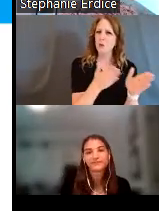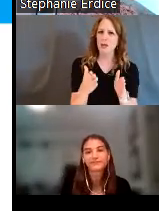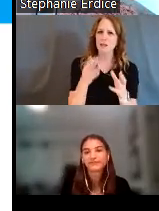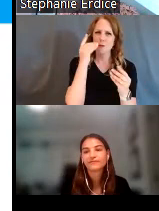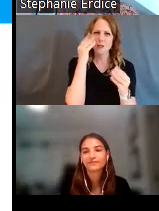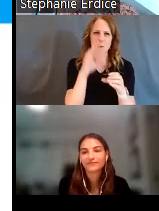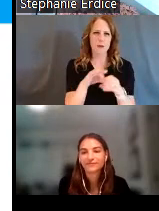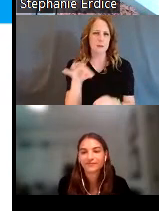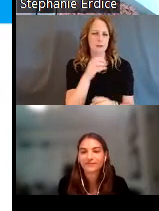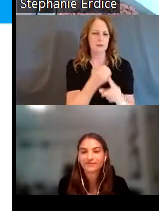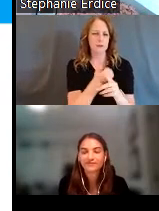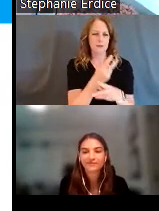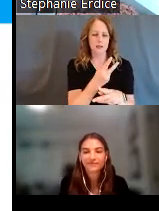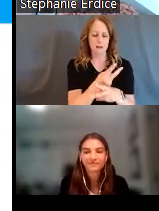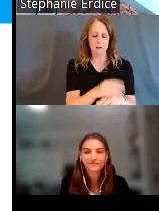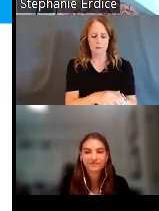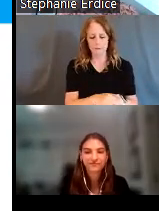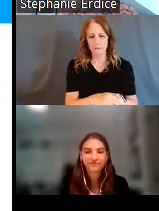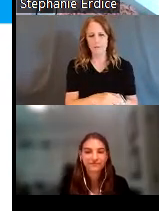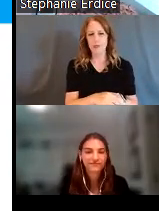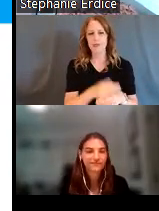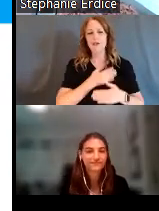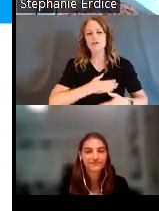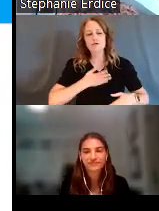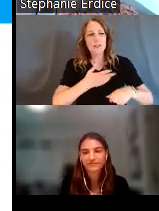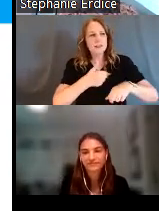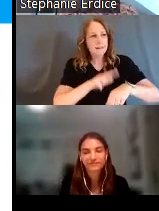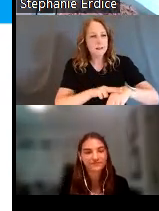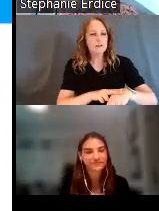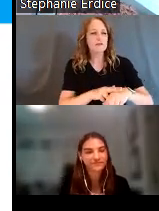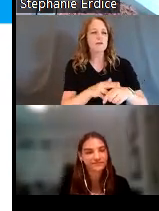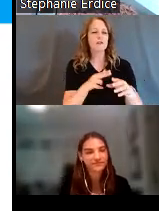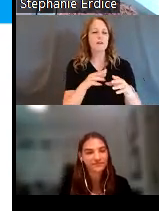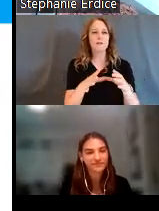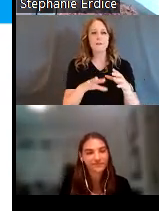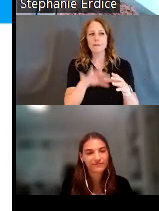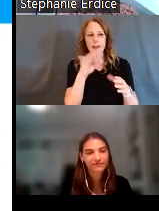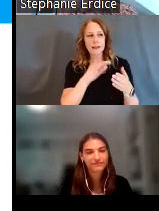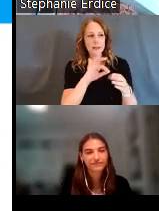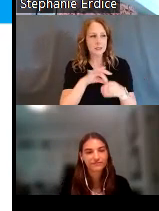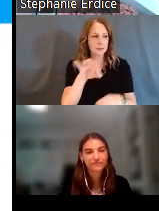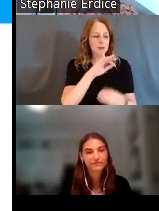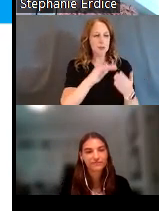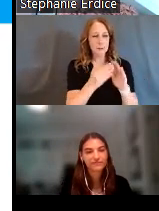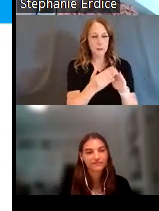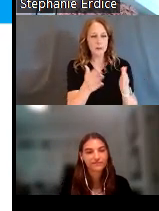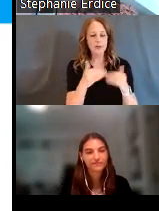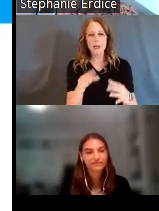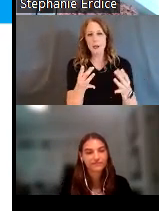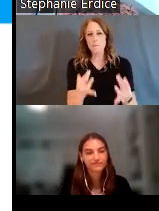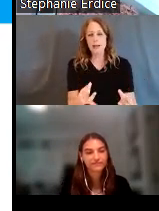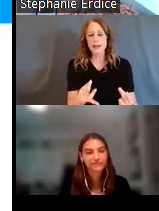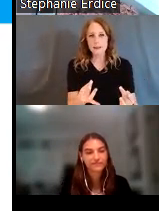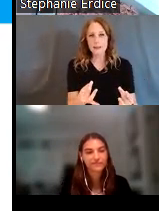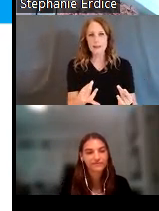your spiritual self-care as well. So enjoying nature, finding a spiritual community, meditating, practicing